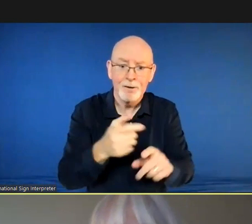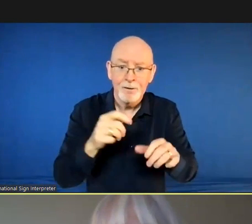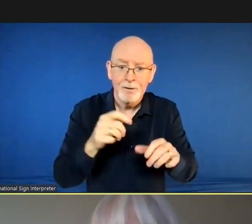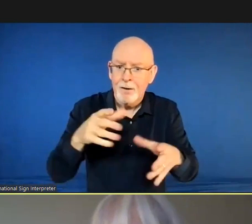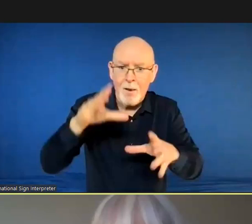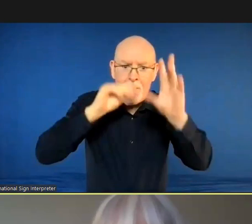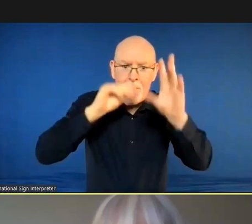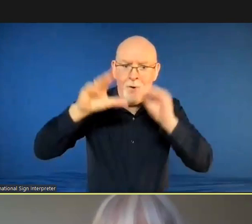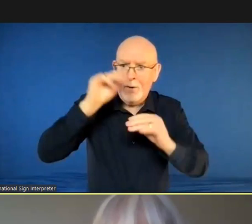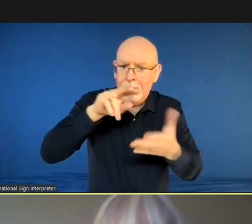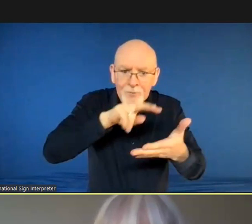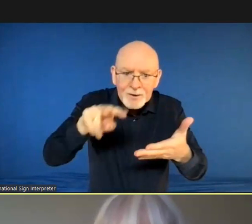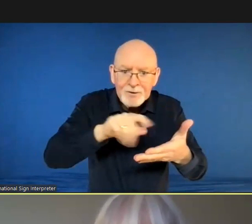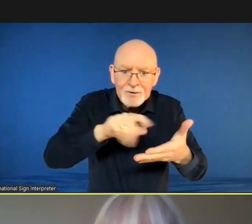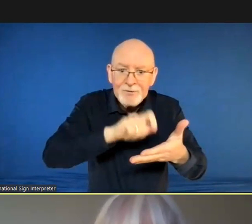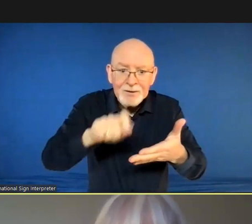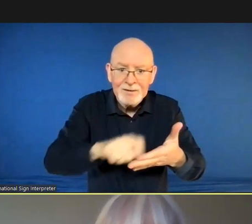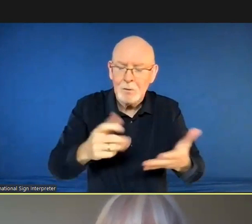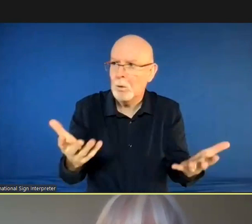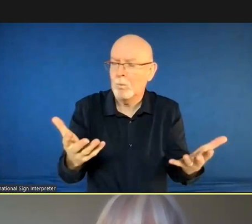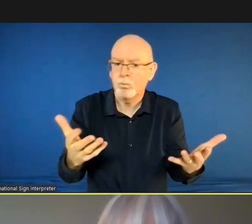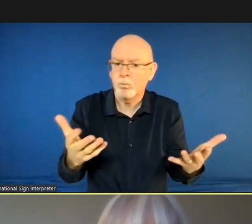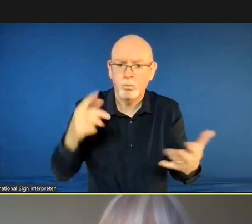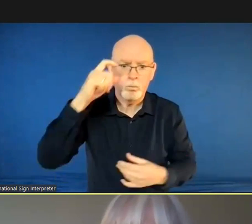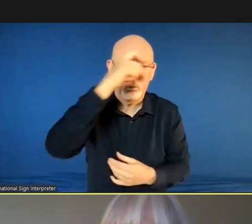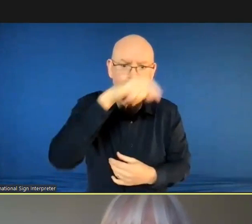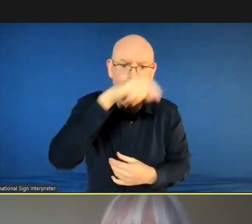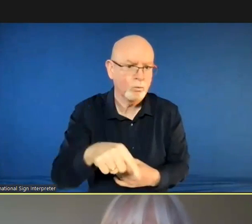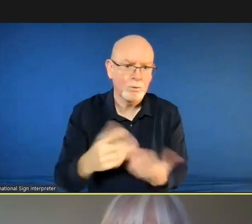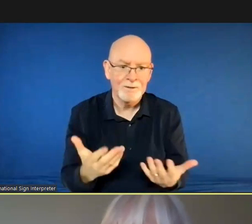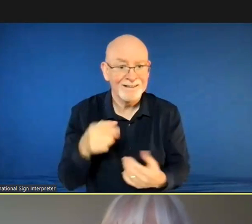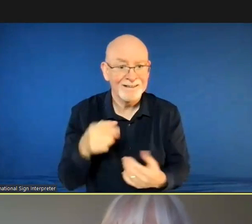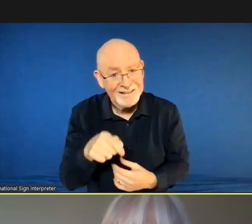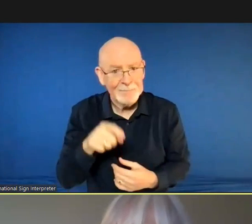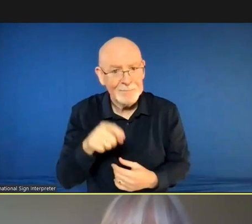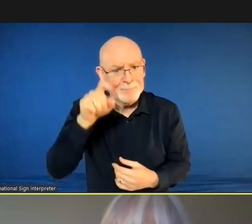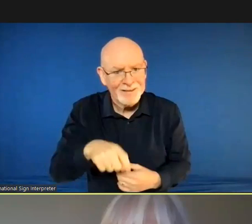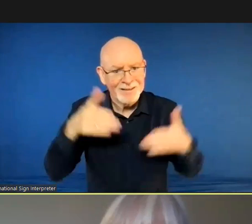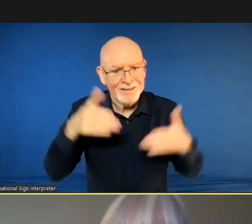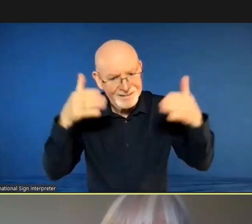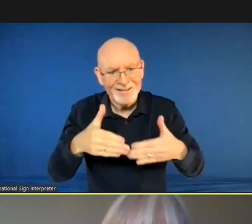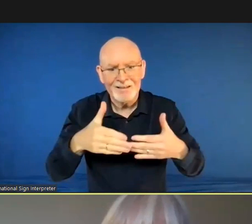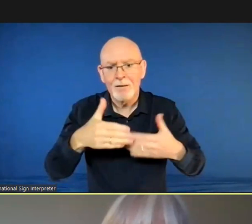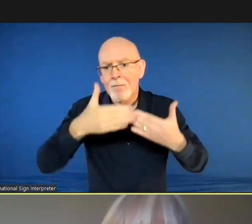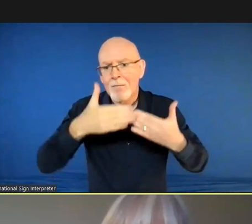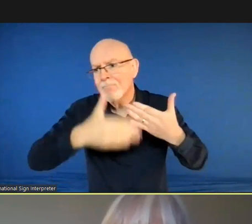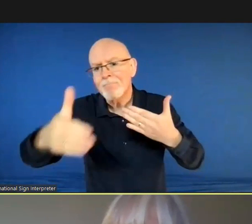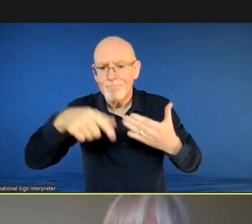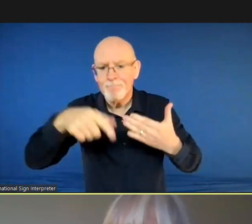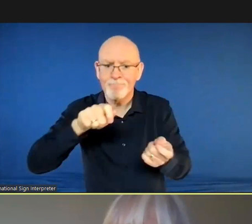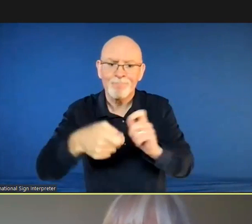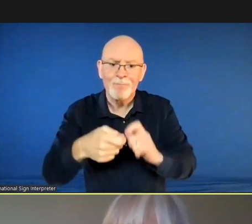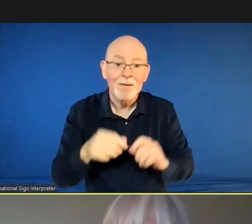this to be addressed in the longer term, teachers need to be consistently given the training and